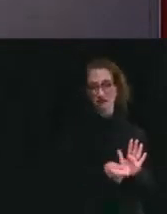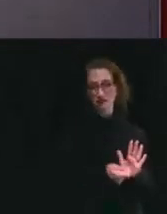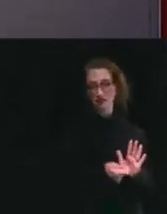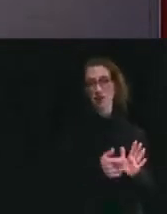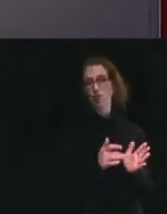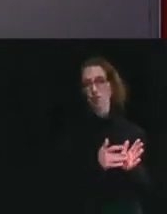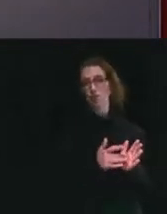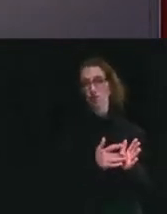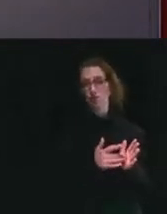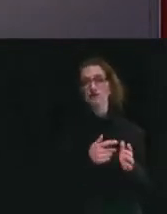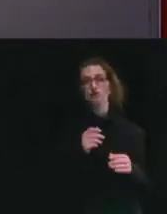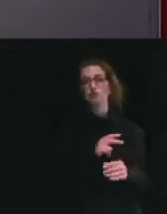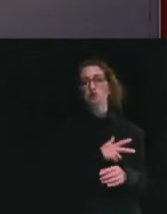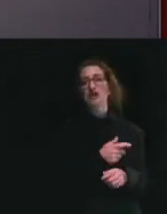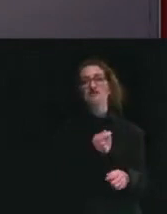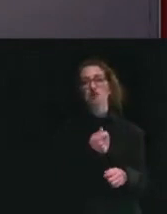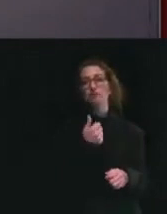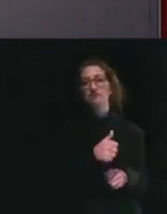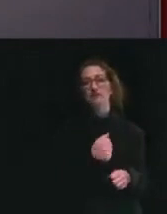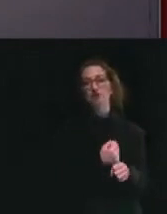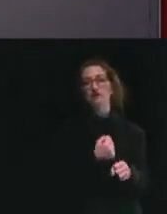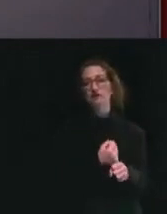enjoy legal insurance protection